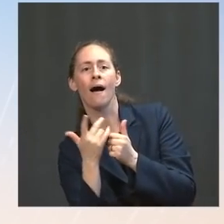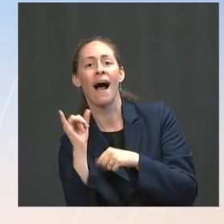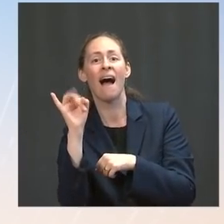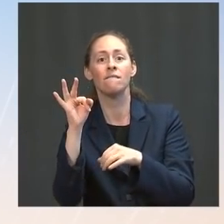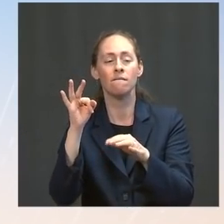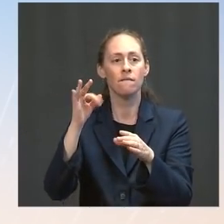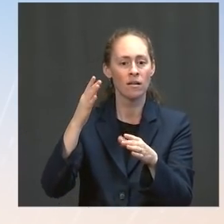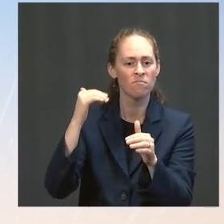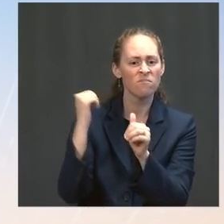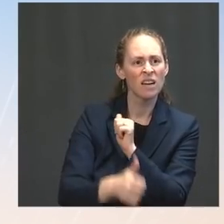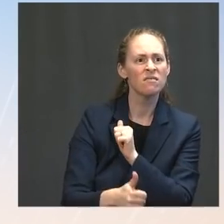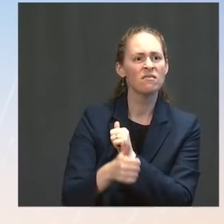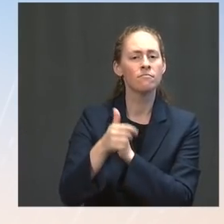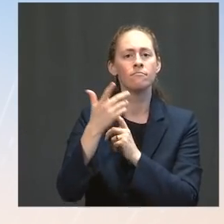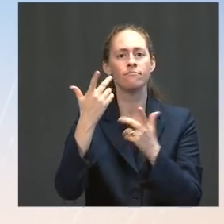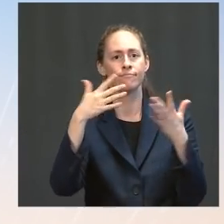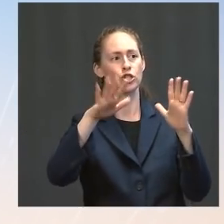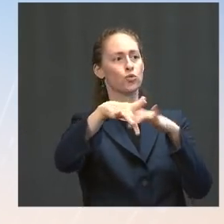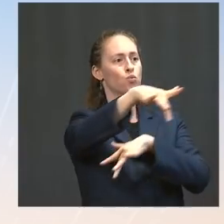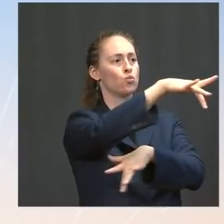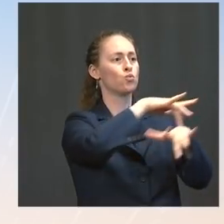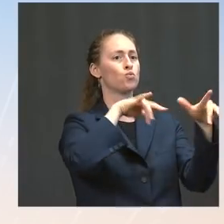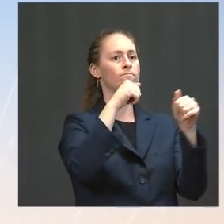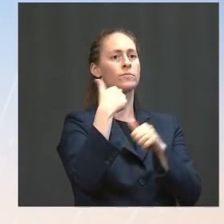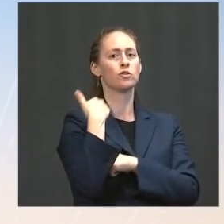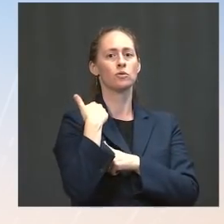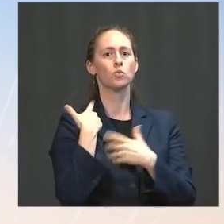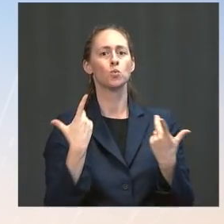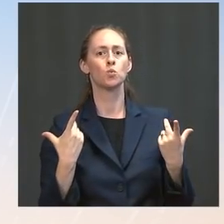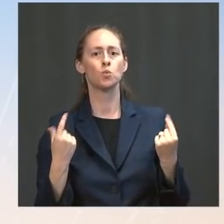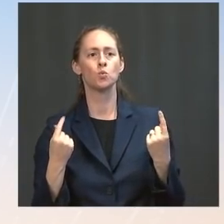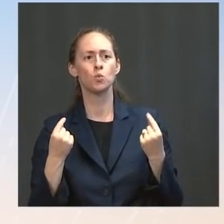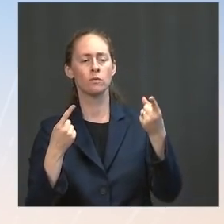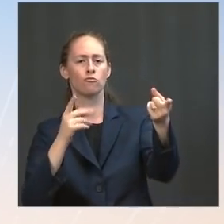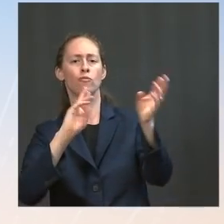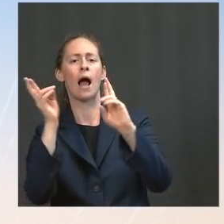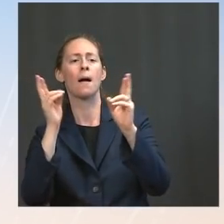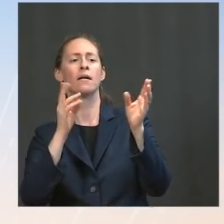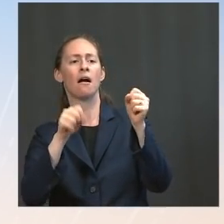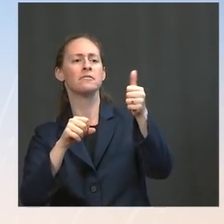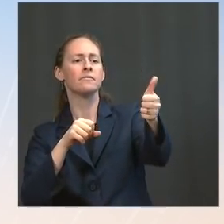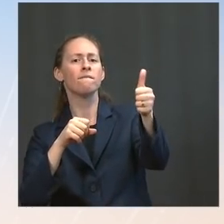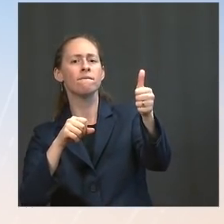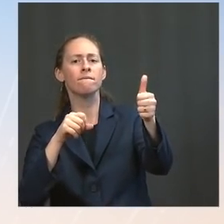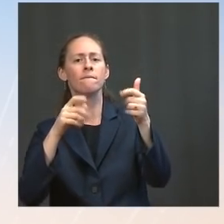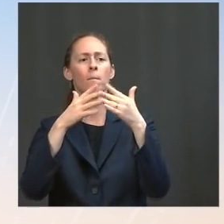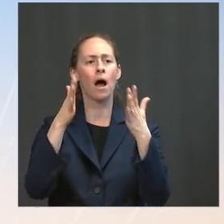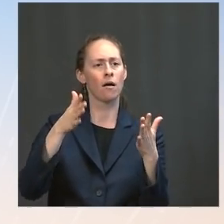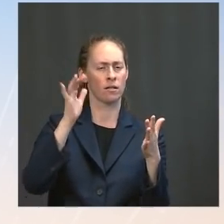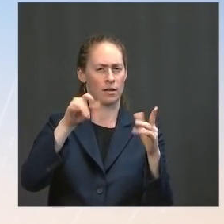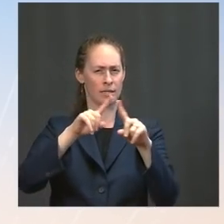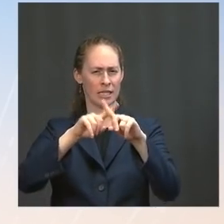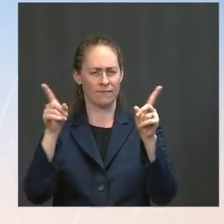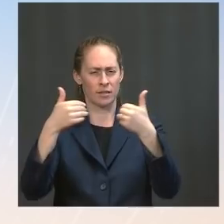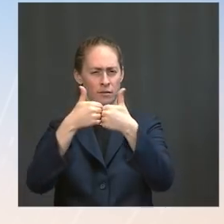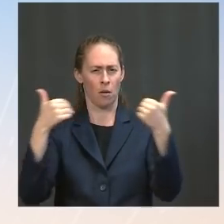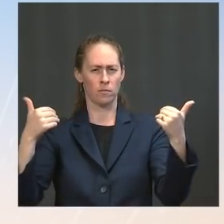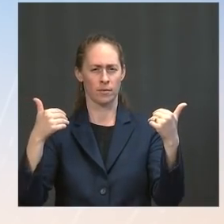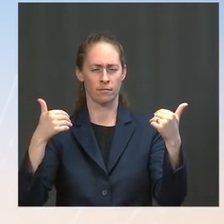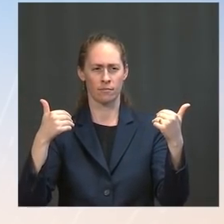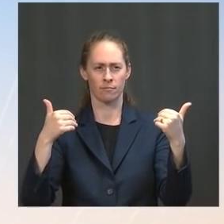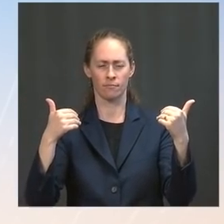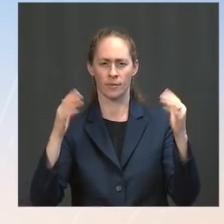he has already made so much money from the Afghan conflict, and now in these sort of final waning days is once